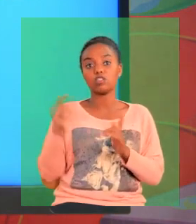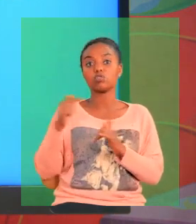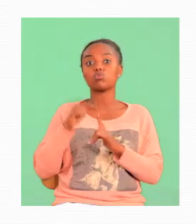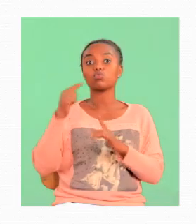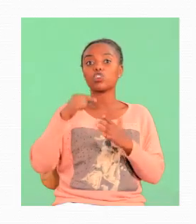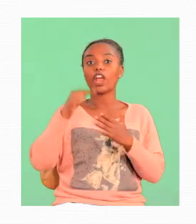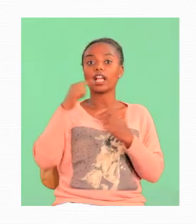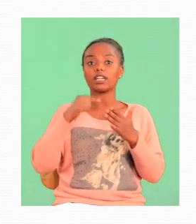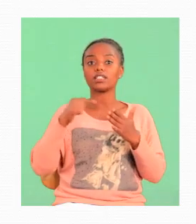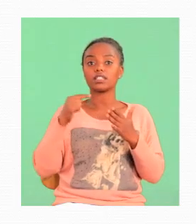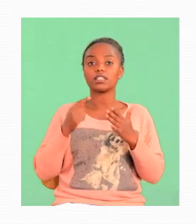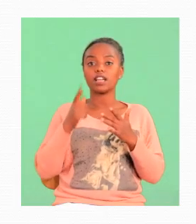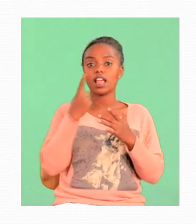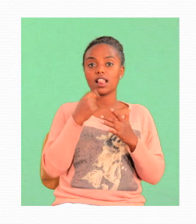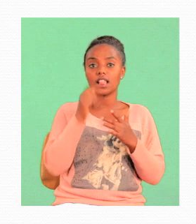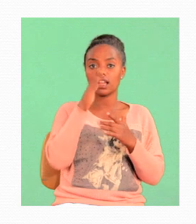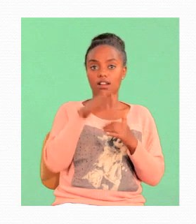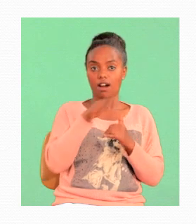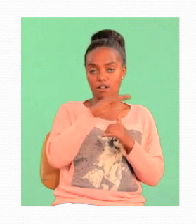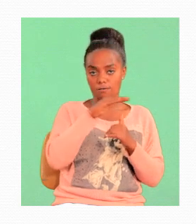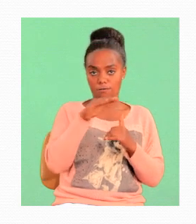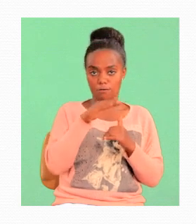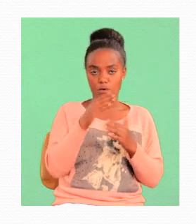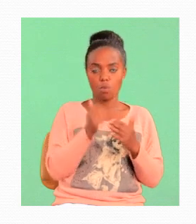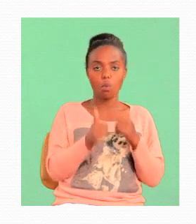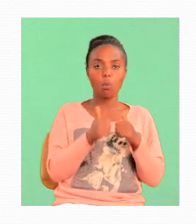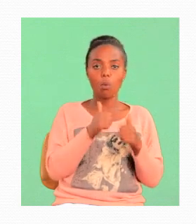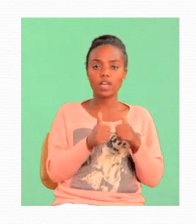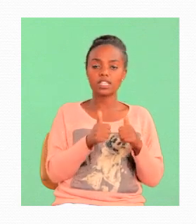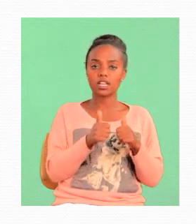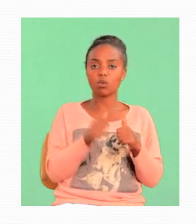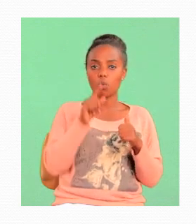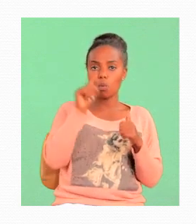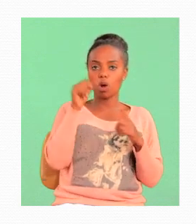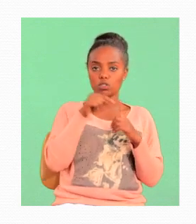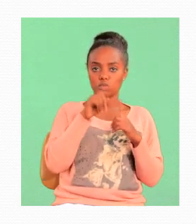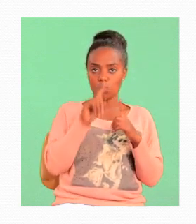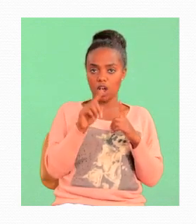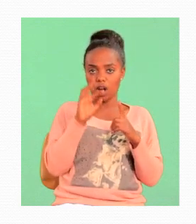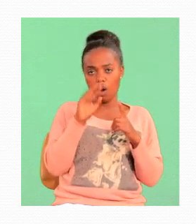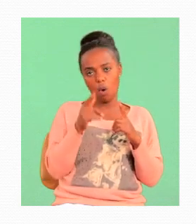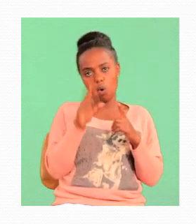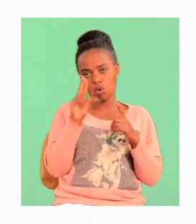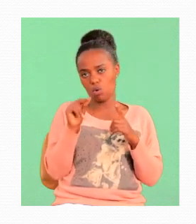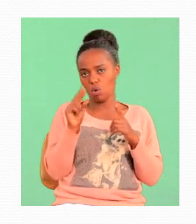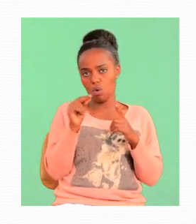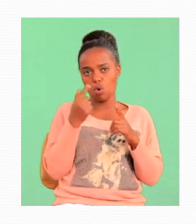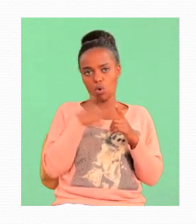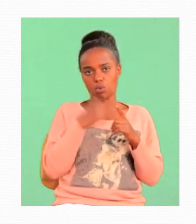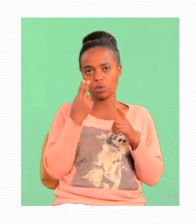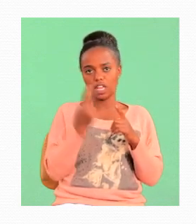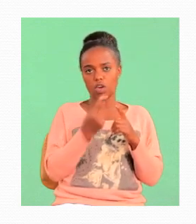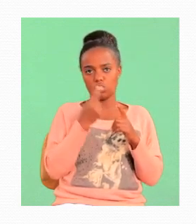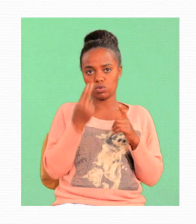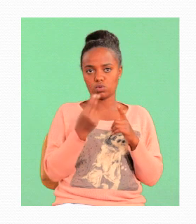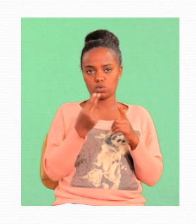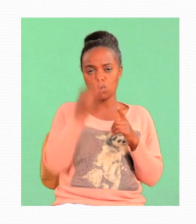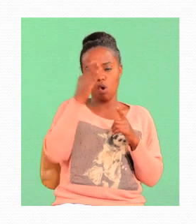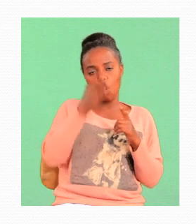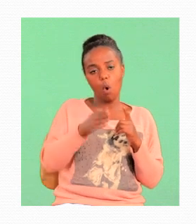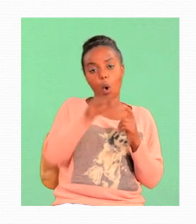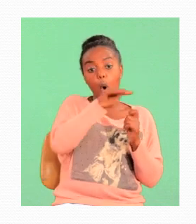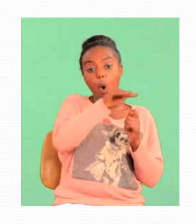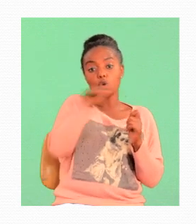check the graph whether it is one-to-one or not, we use a